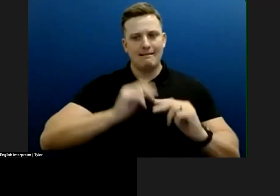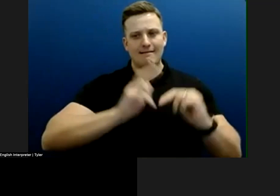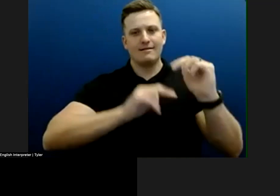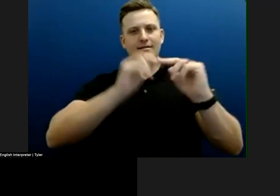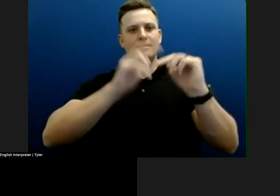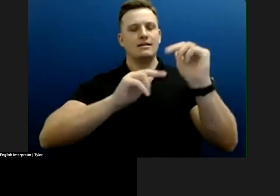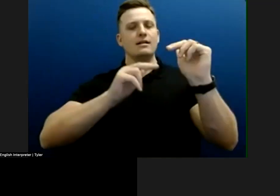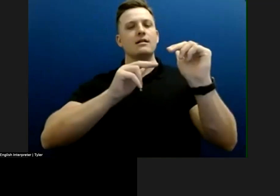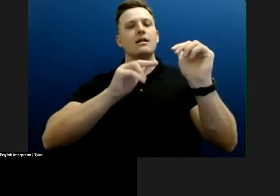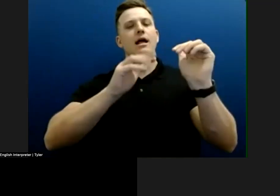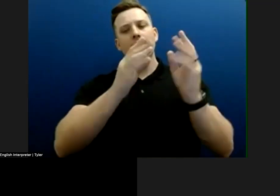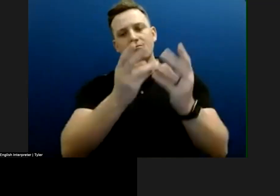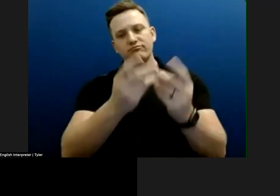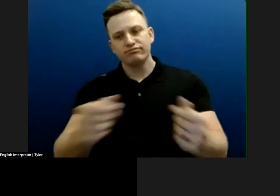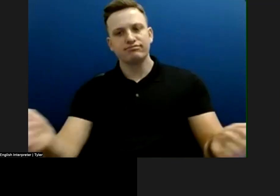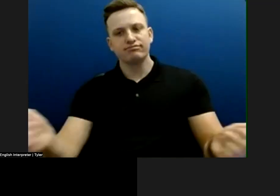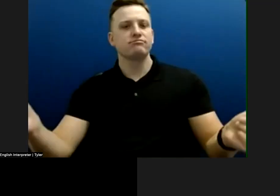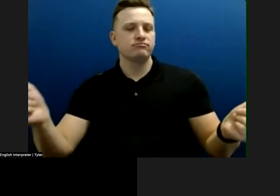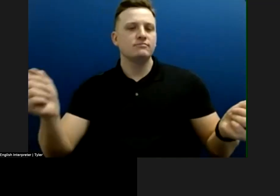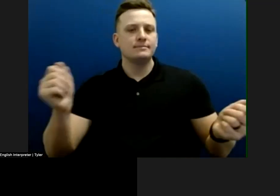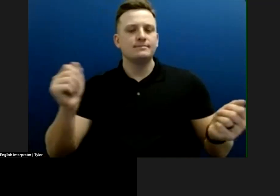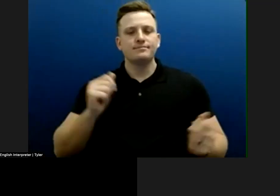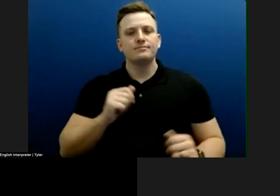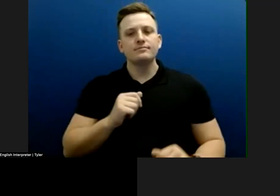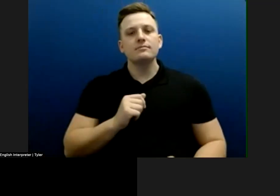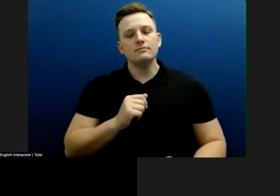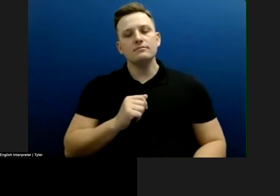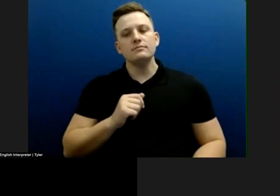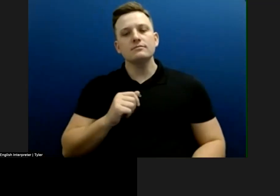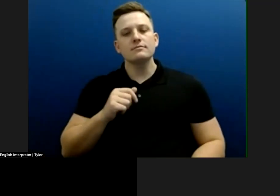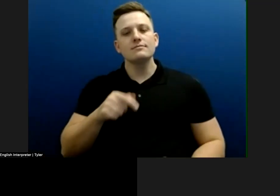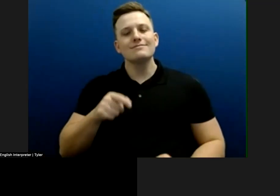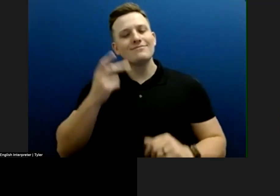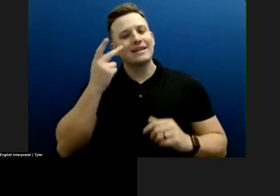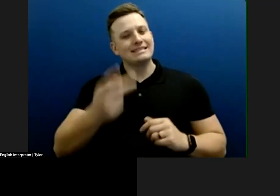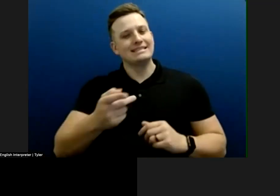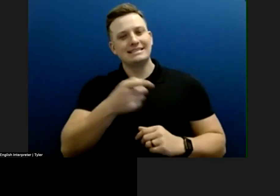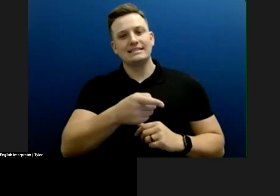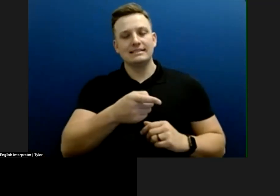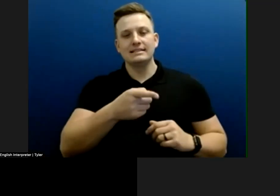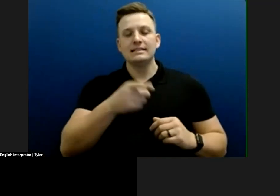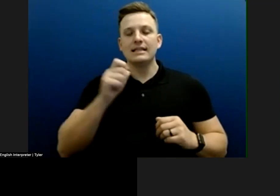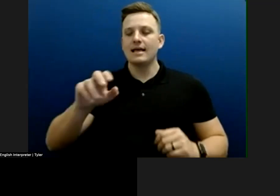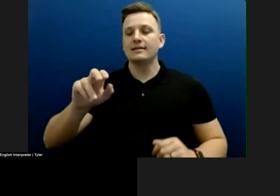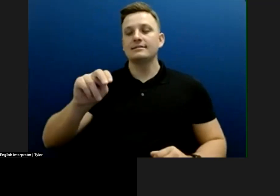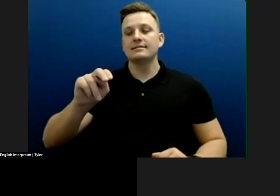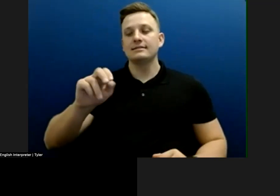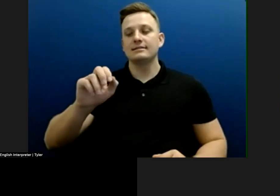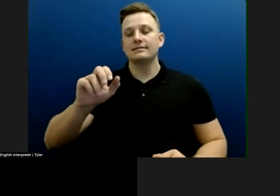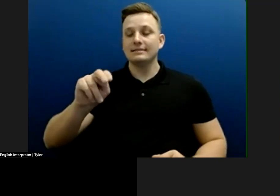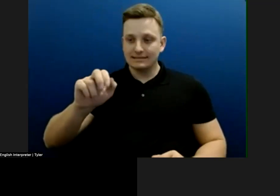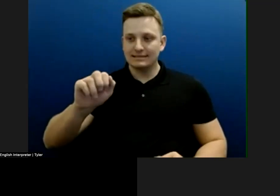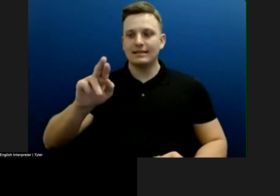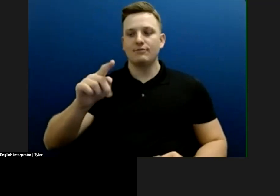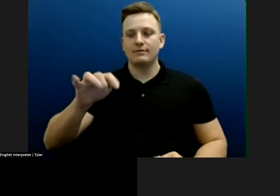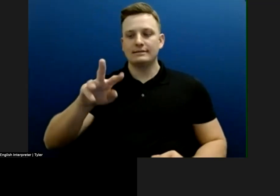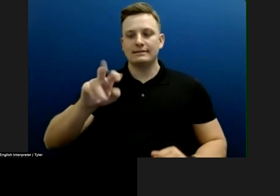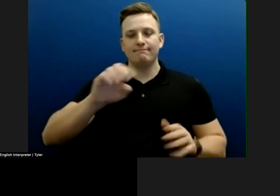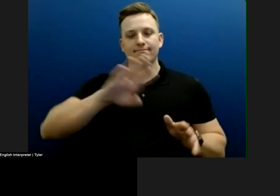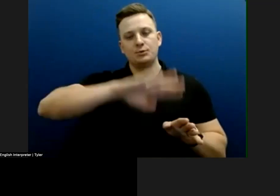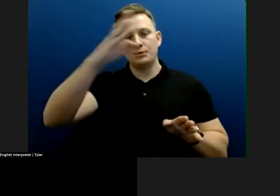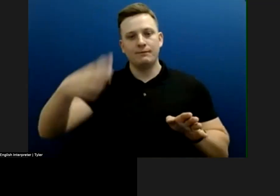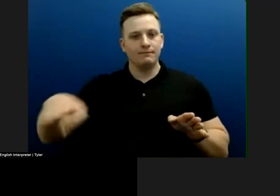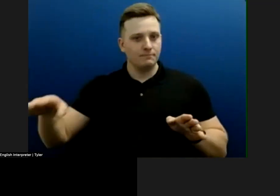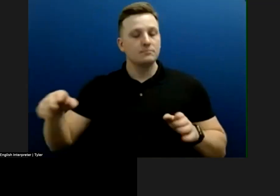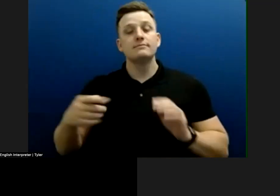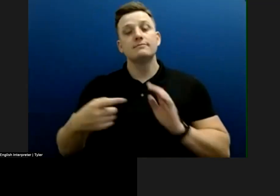it resolves. But you can see that same narrative curve if you read any novel. It